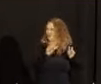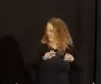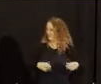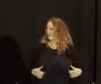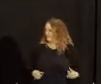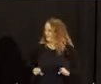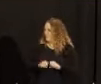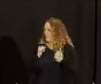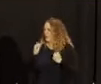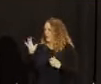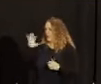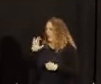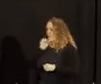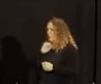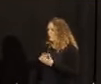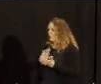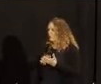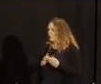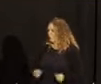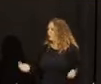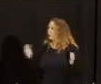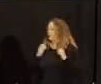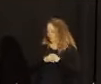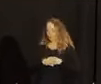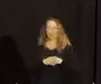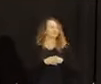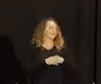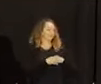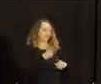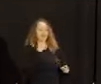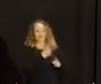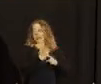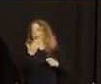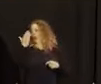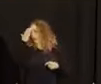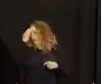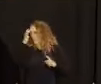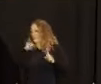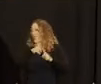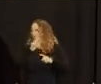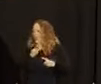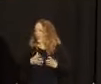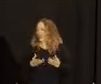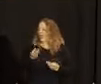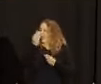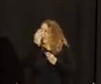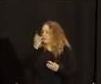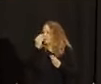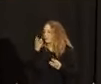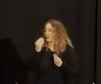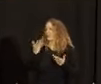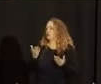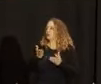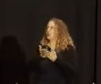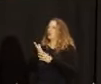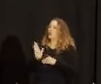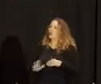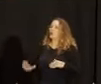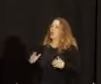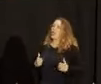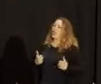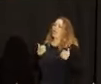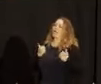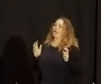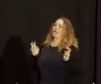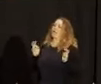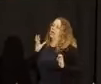Yes, the data and these collecting and knowing about and being able to apply information regarding the lived experiences of